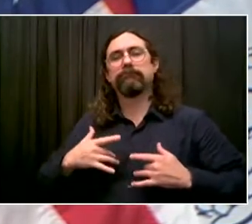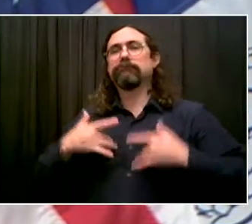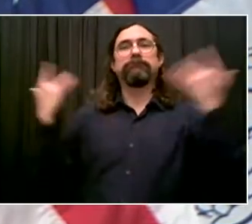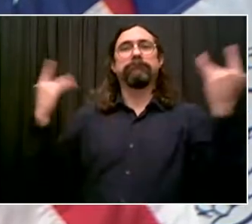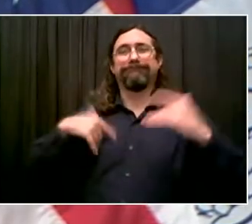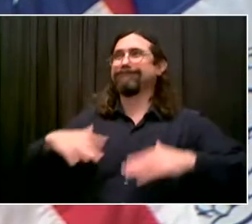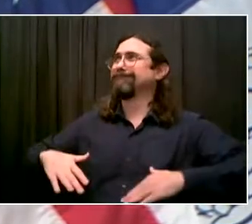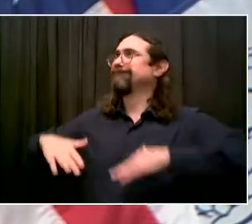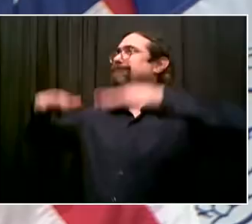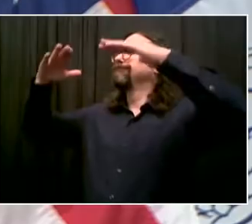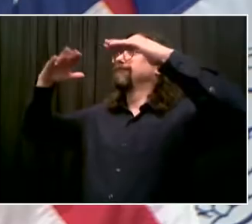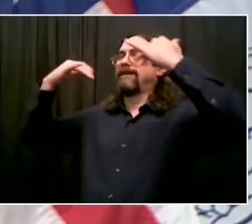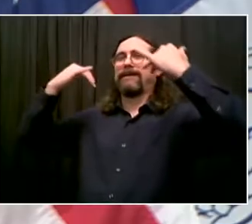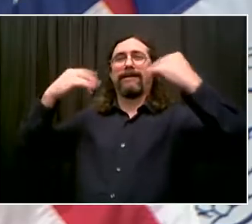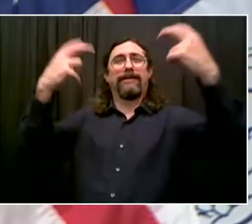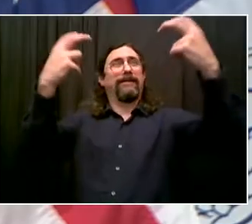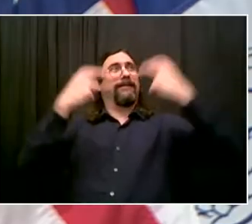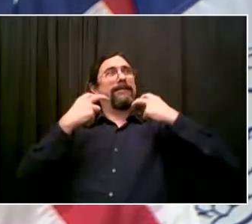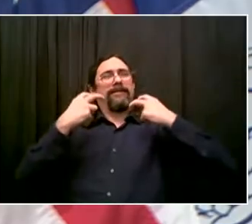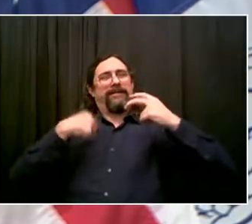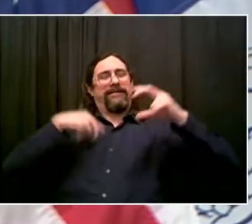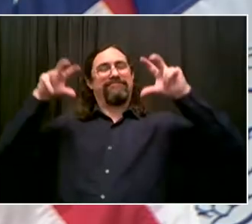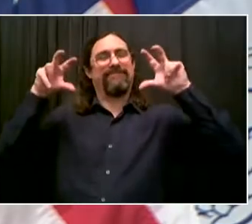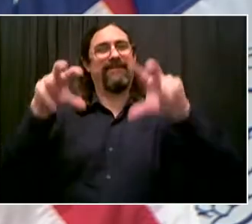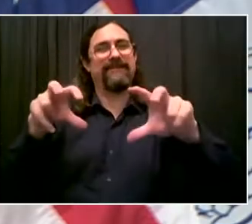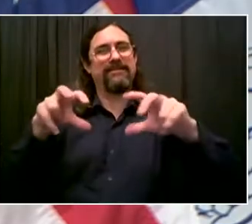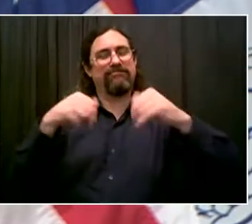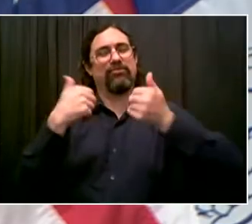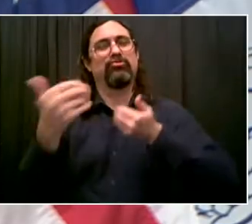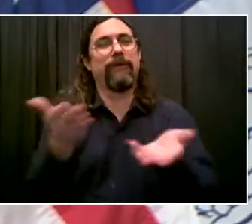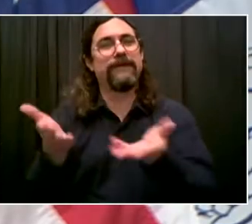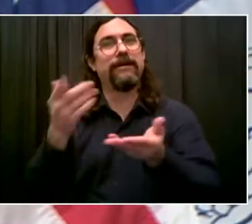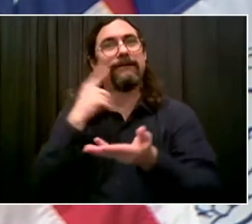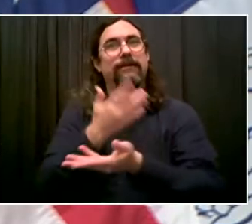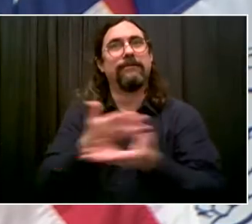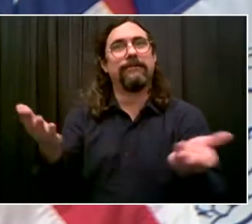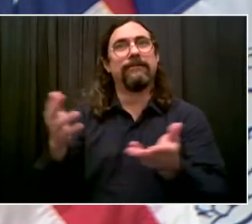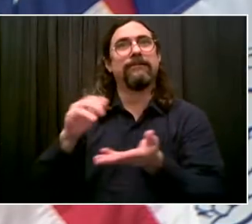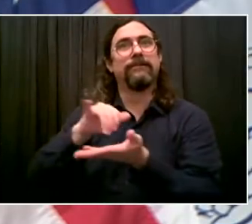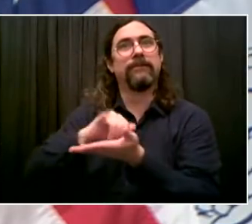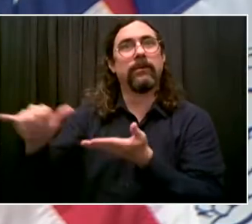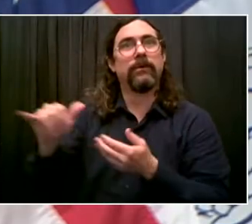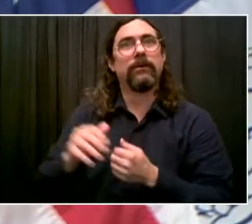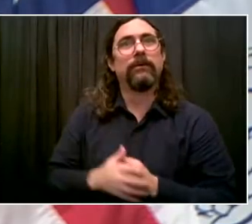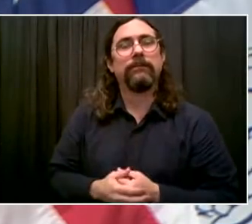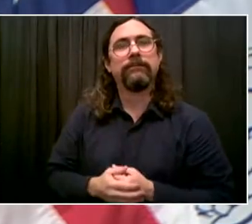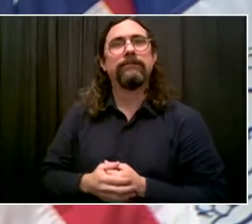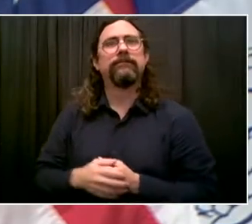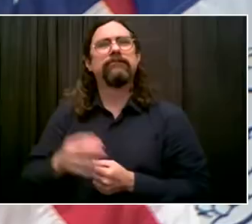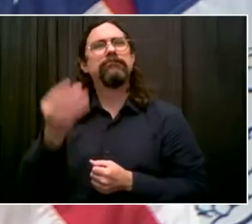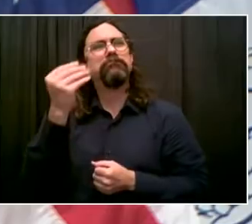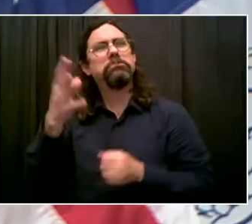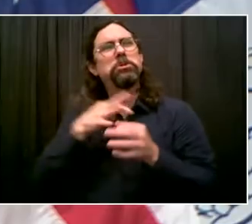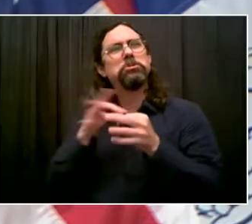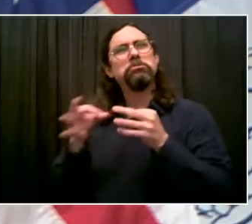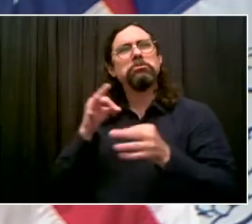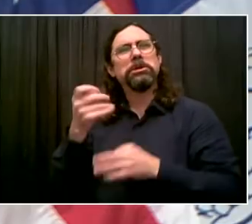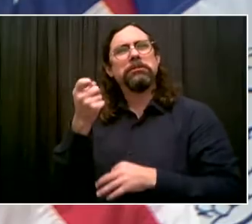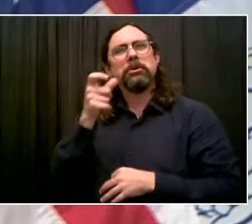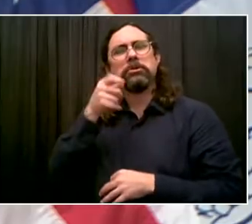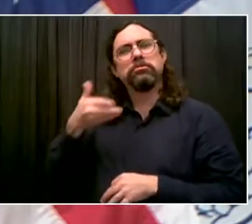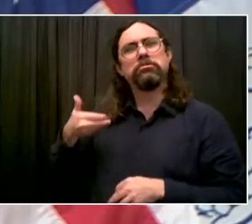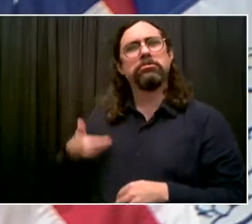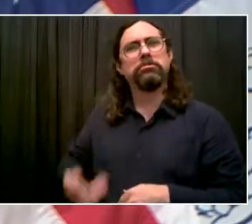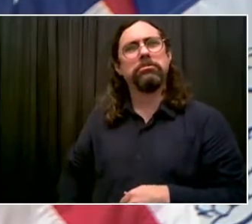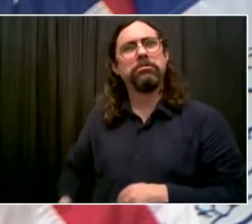I started out helping to build out the administration's MWBE team, and I progressed to the role of general counsel, which I've held